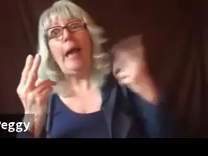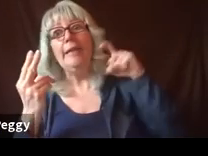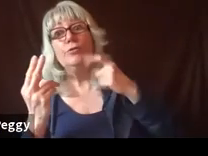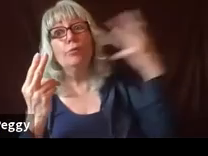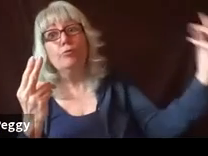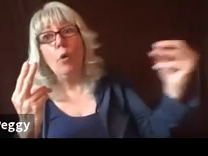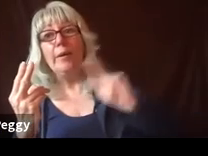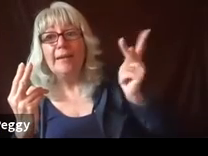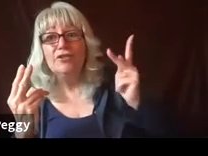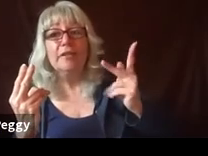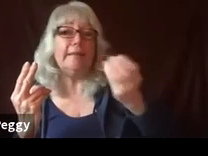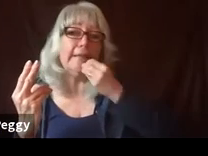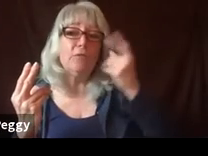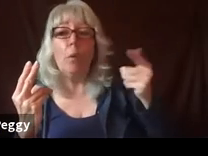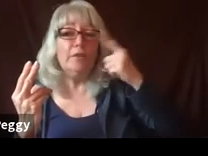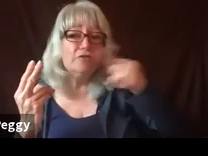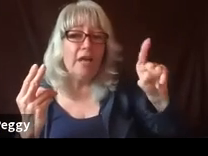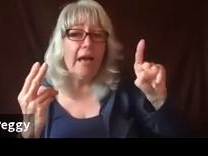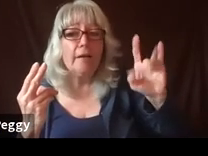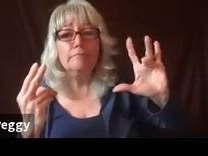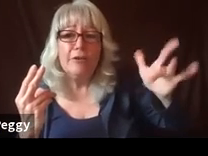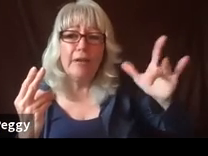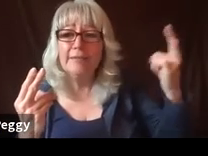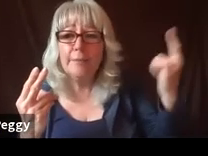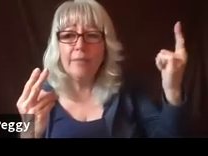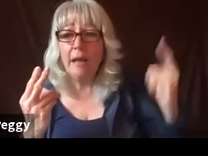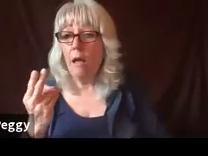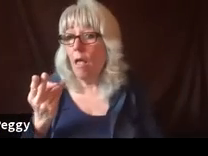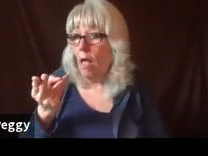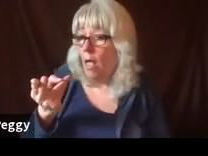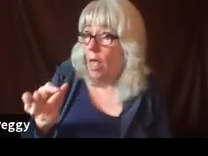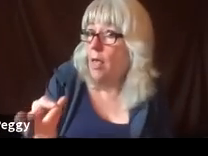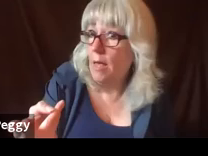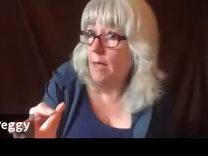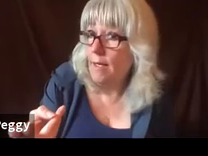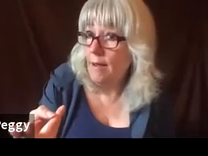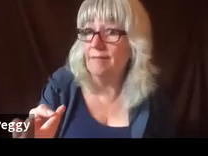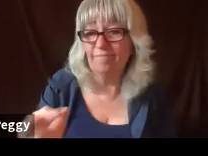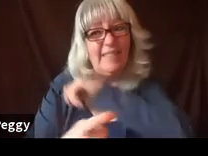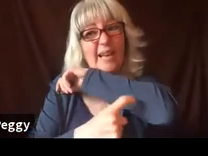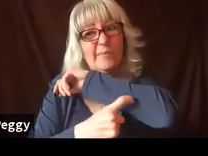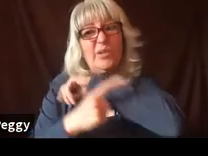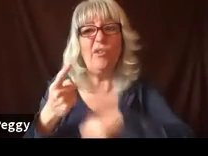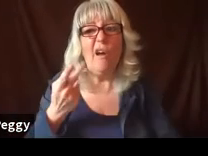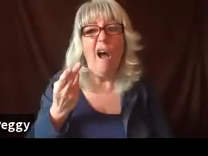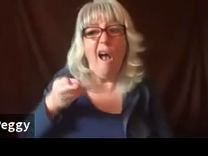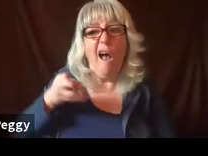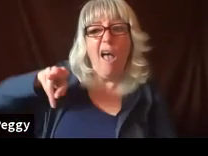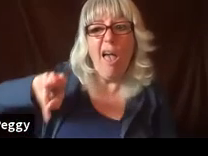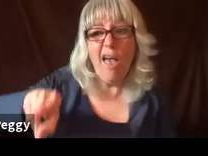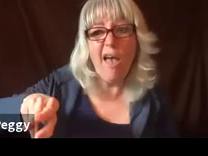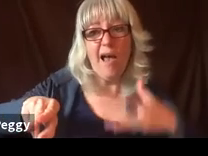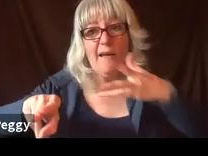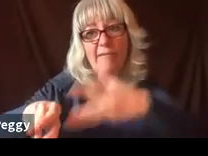snack, or you have to check something on the internet, you are very likely gonna let that